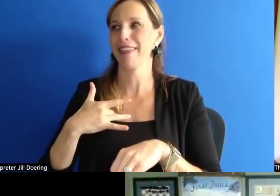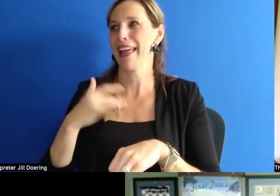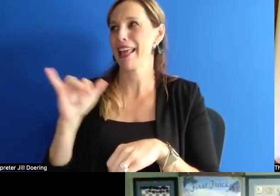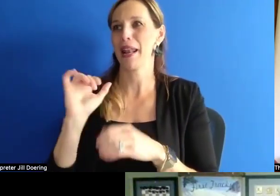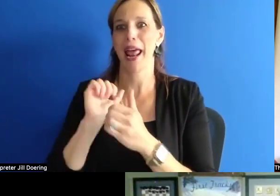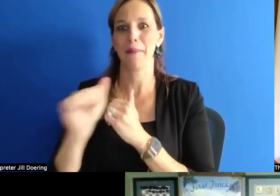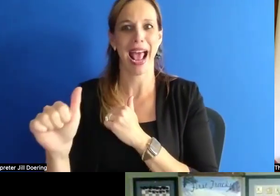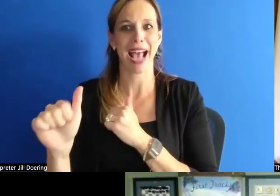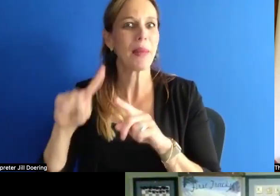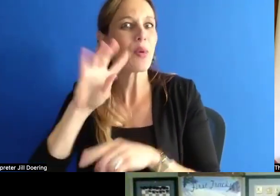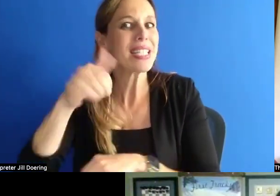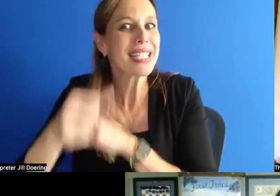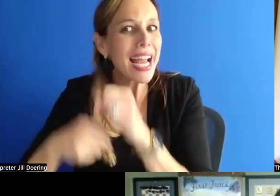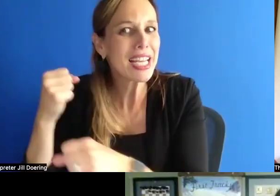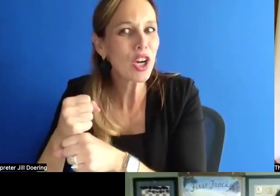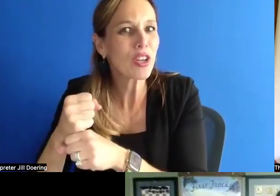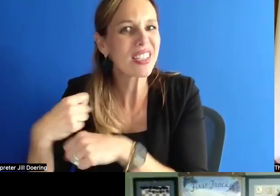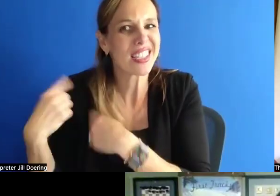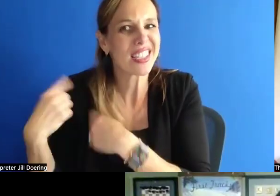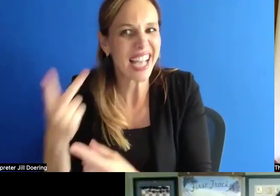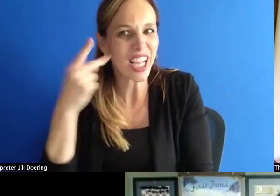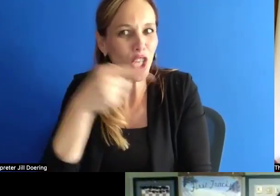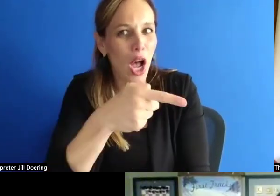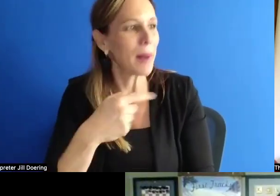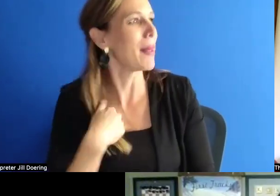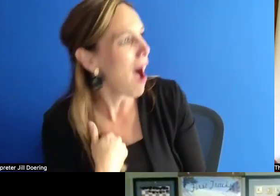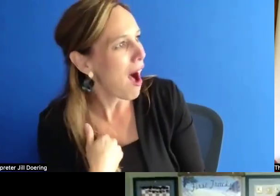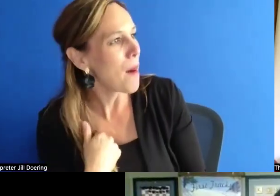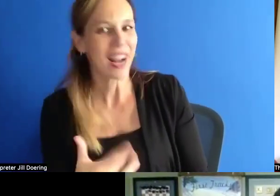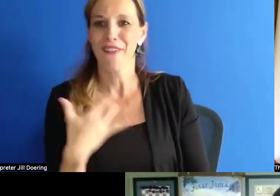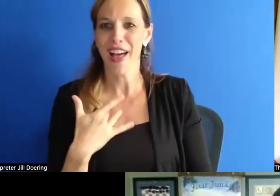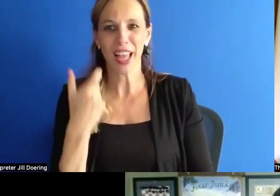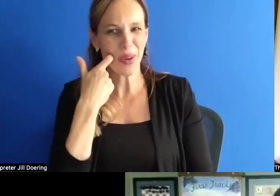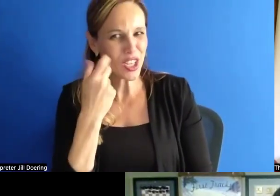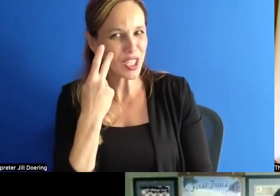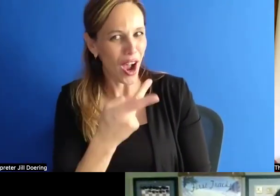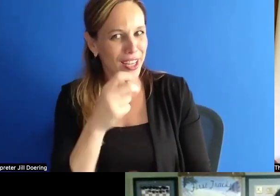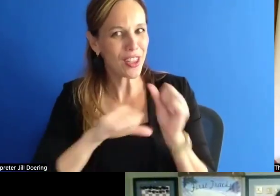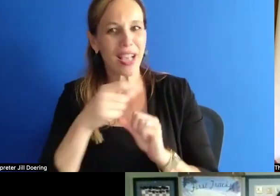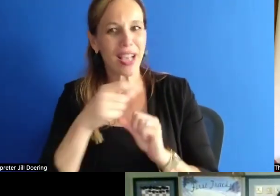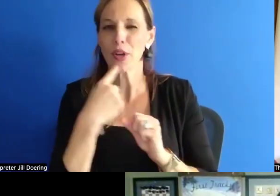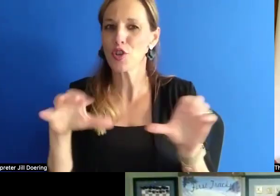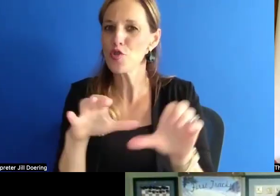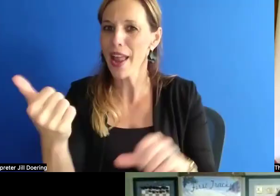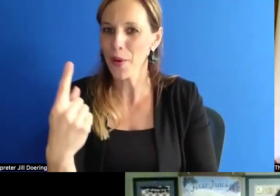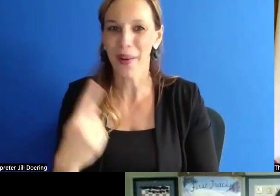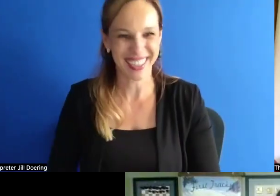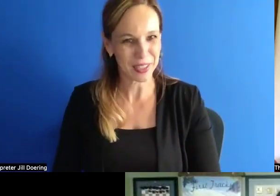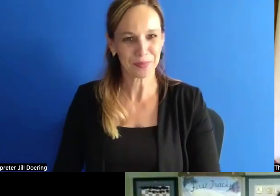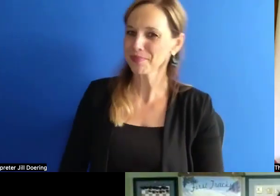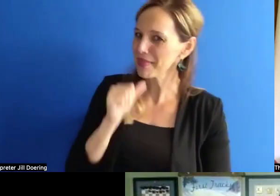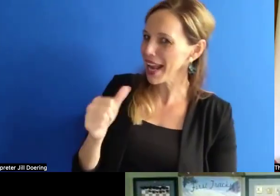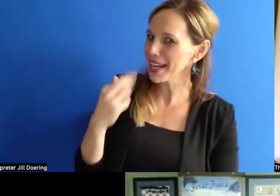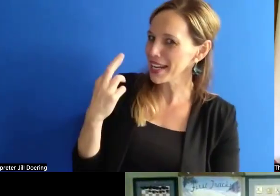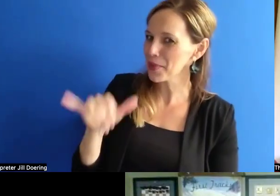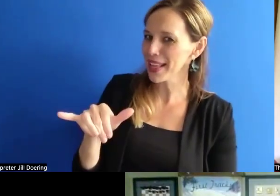and we both hands down agreed that we should do a sequel. Yeah, that's amazing. I did not realize that.